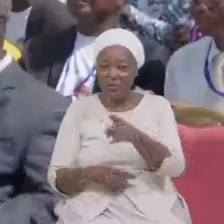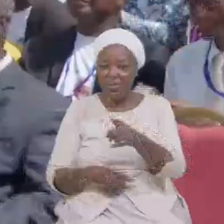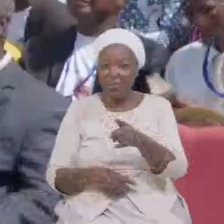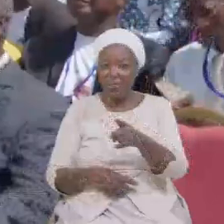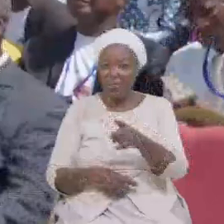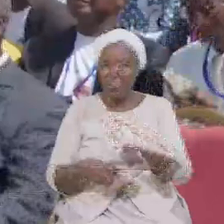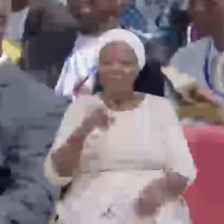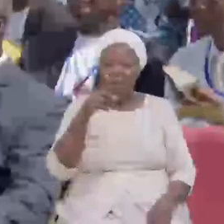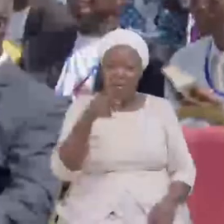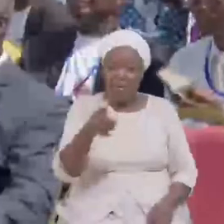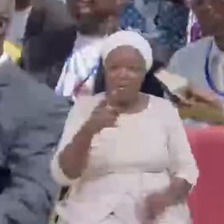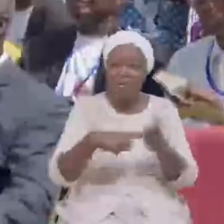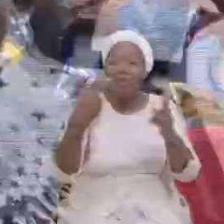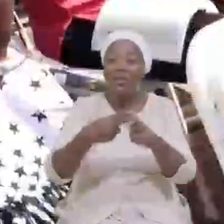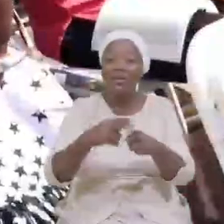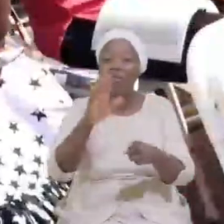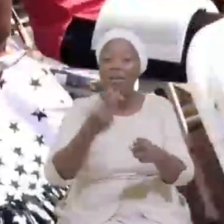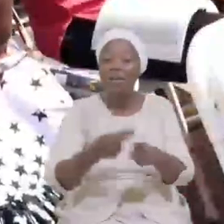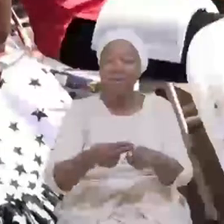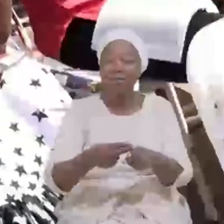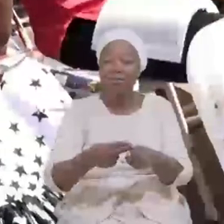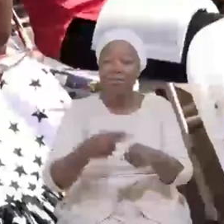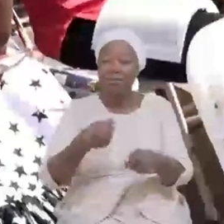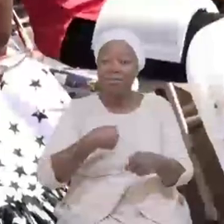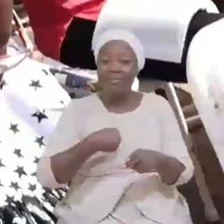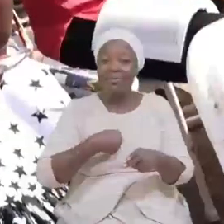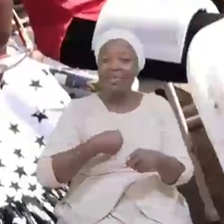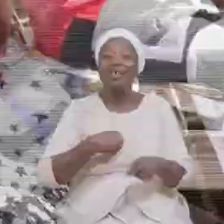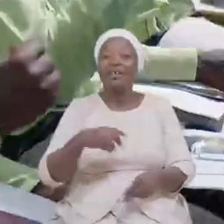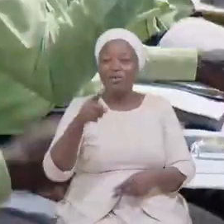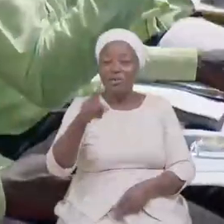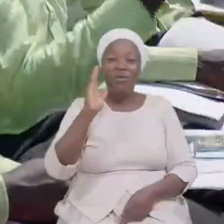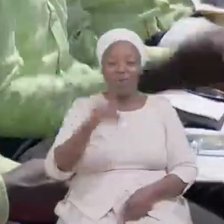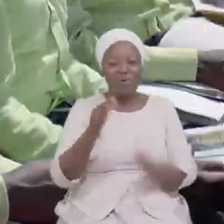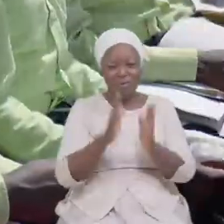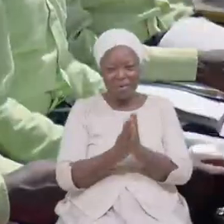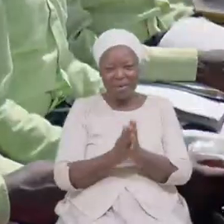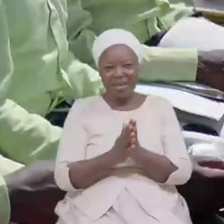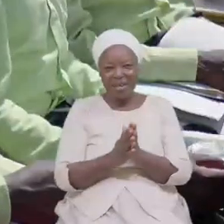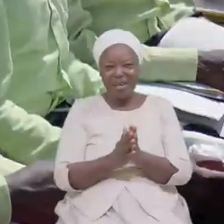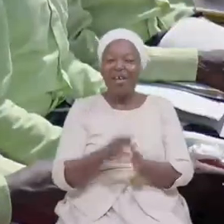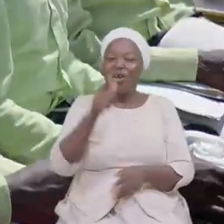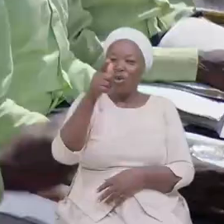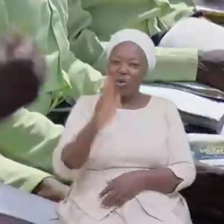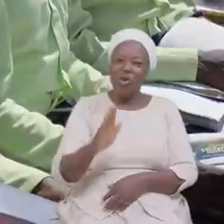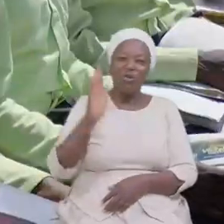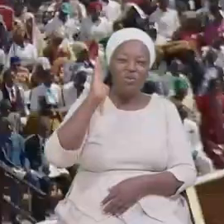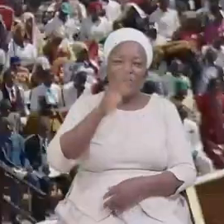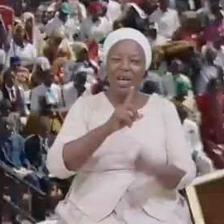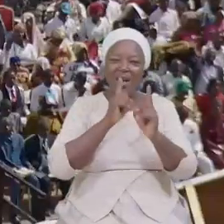You, what's your name? You all pray. God will answer your